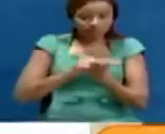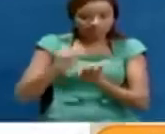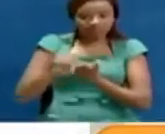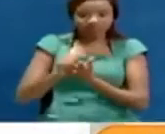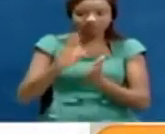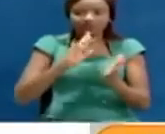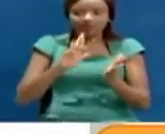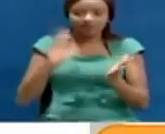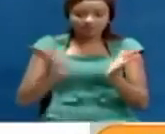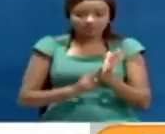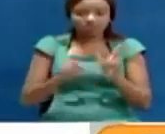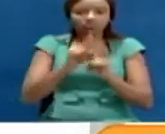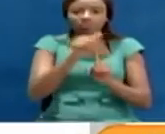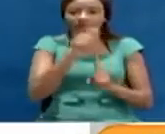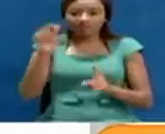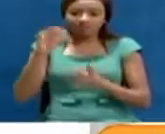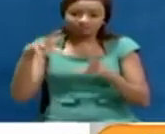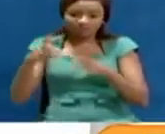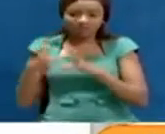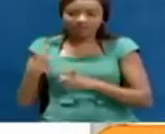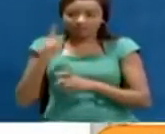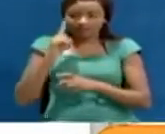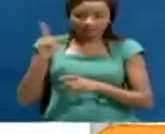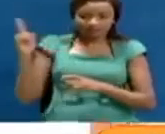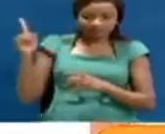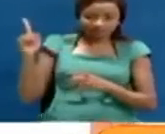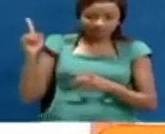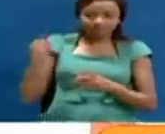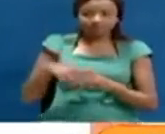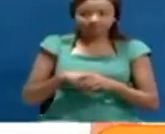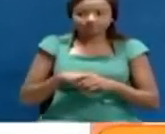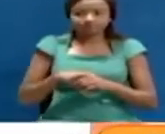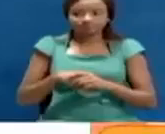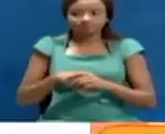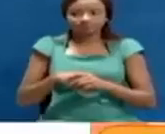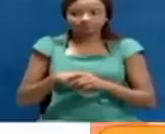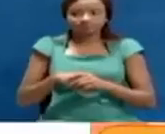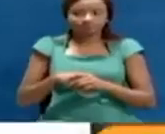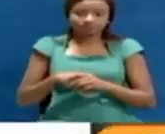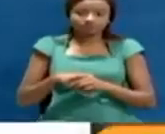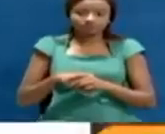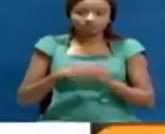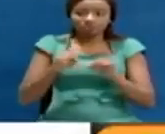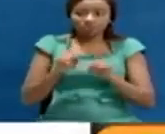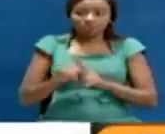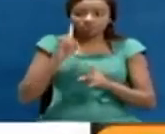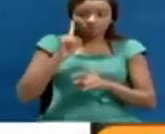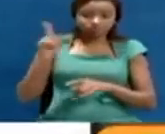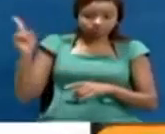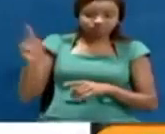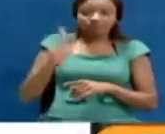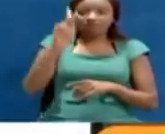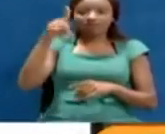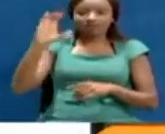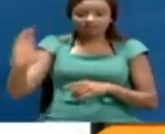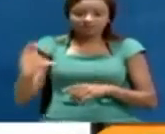results. Other state-owned firms also affected include power distributor Kenya Power, Kenya Pipeline Corporation